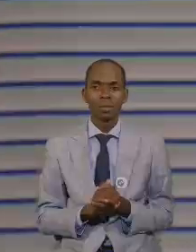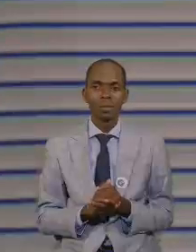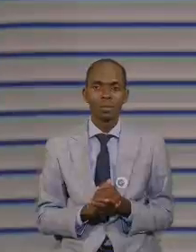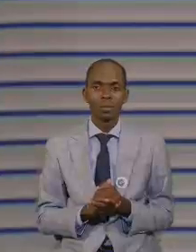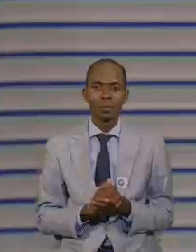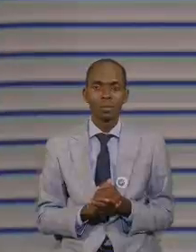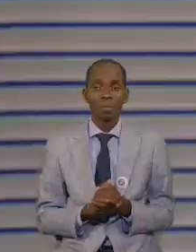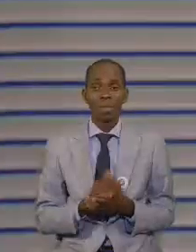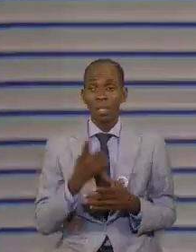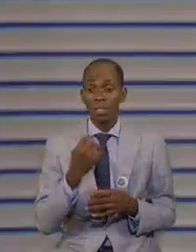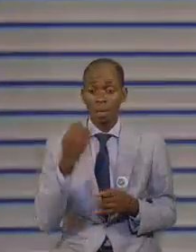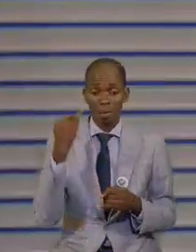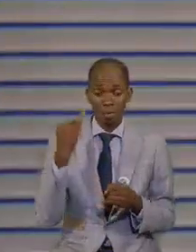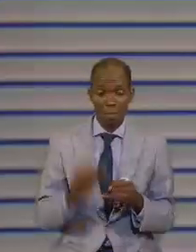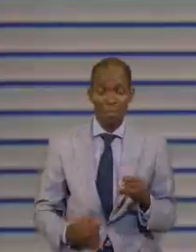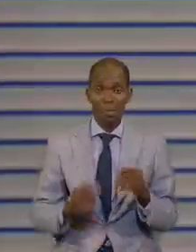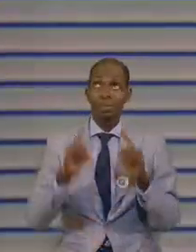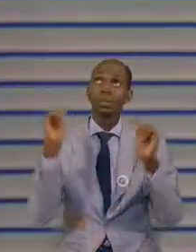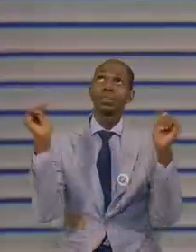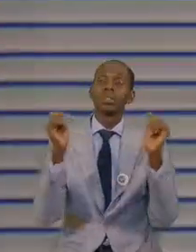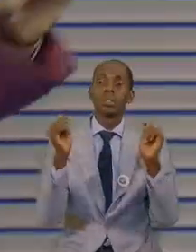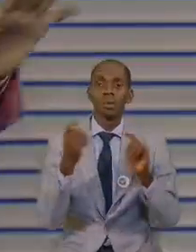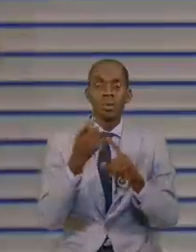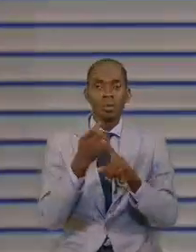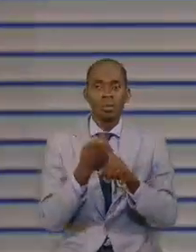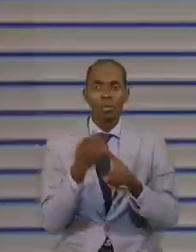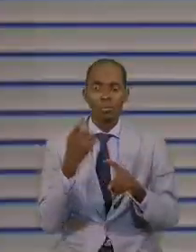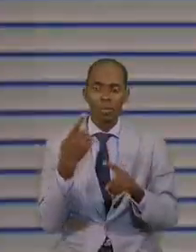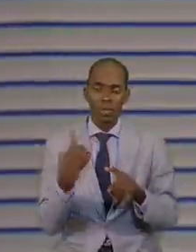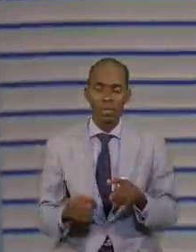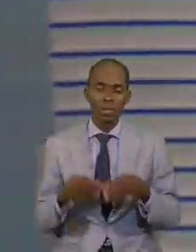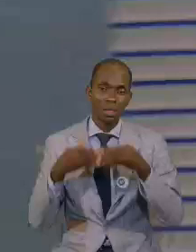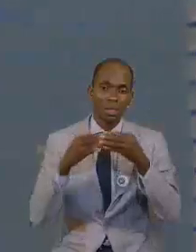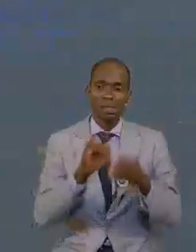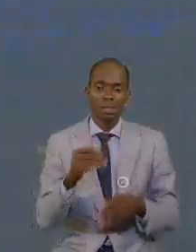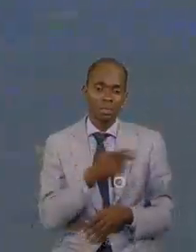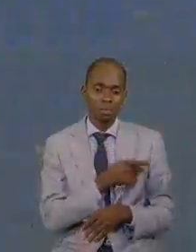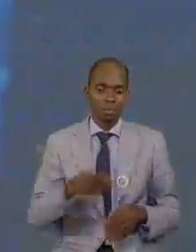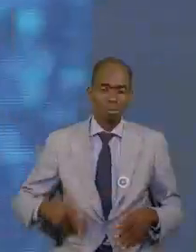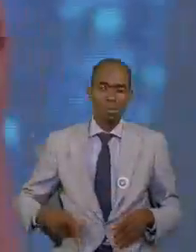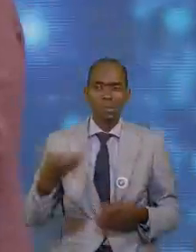The final triumph of the preeminent Prince of Peace.